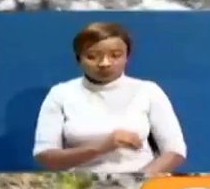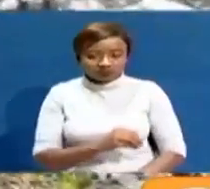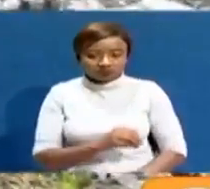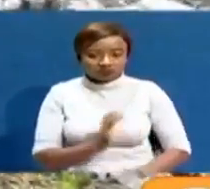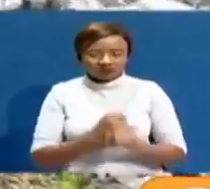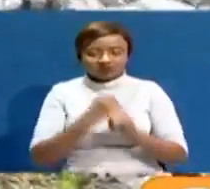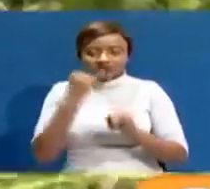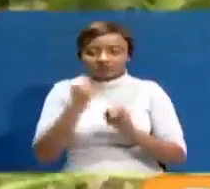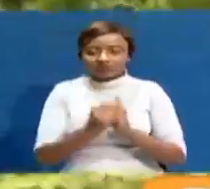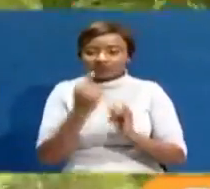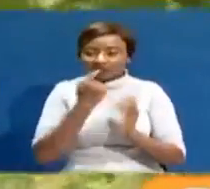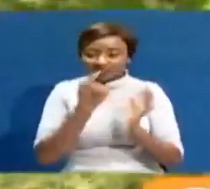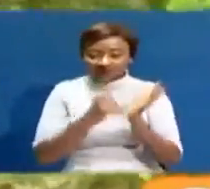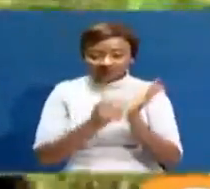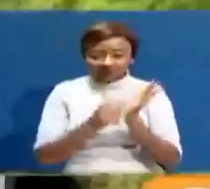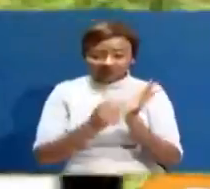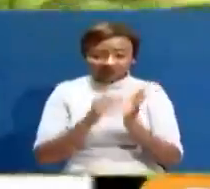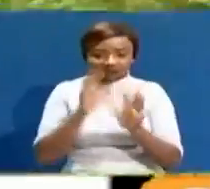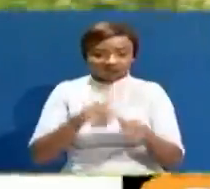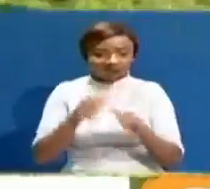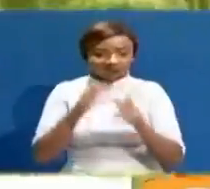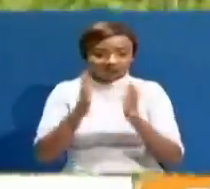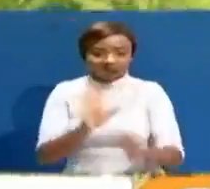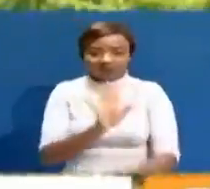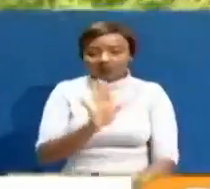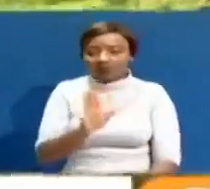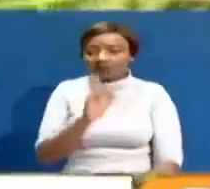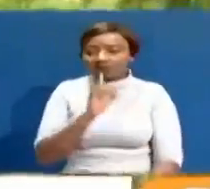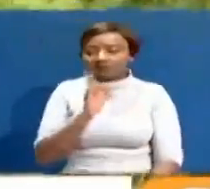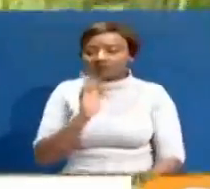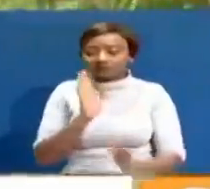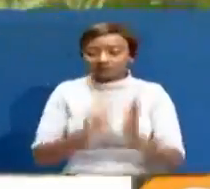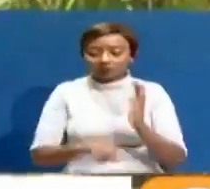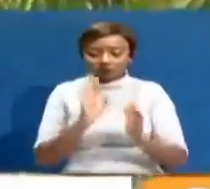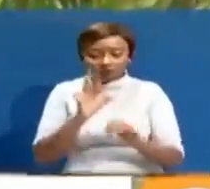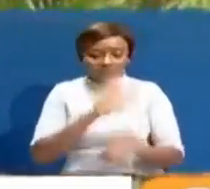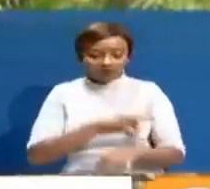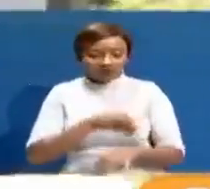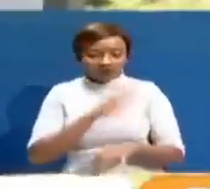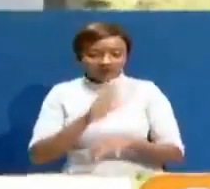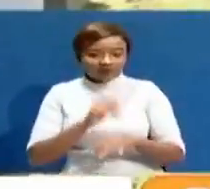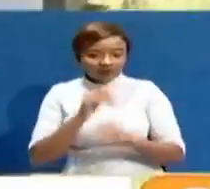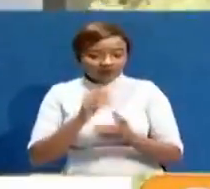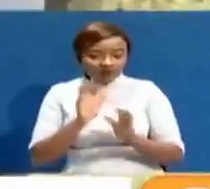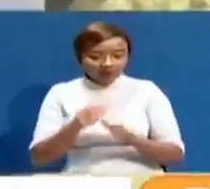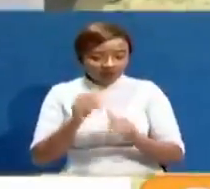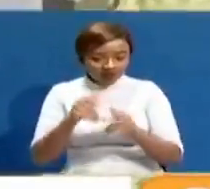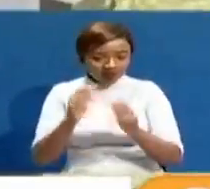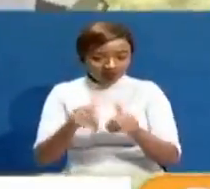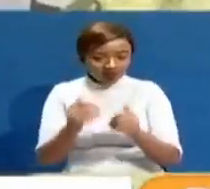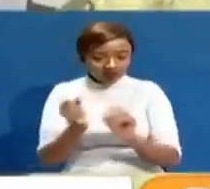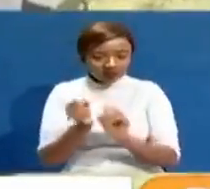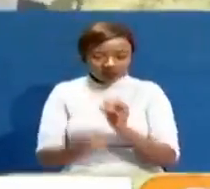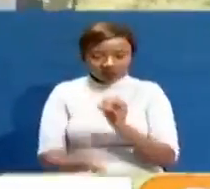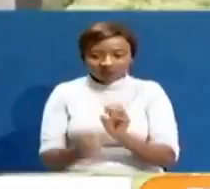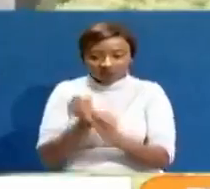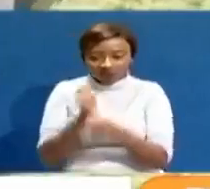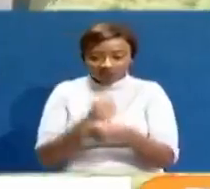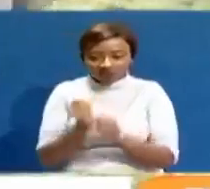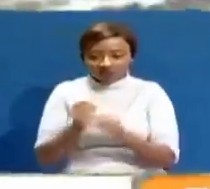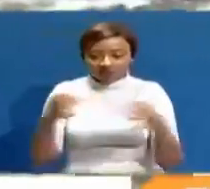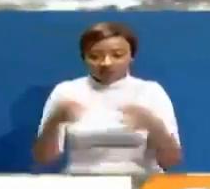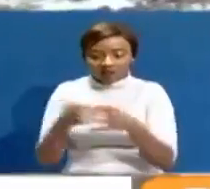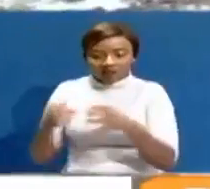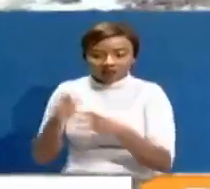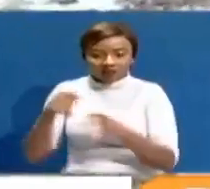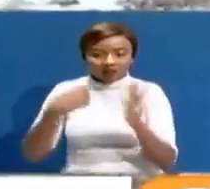Finally, rice farmers in Kirinyaga County are set to benefit from agriculture machinery support from a Japanese logistics company.